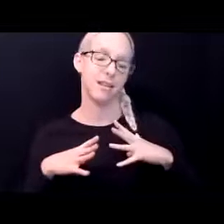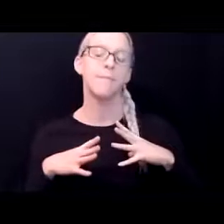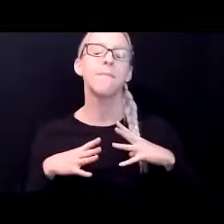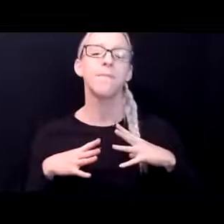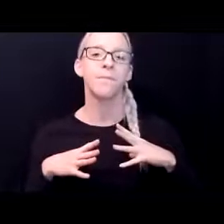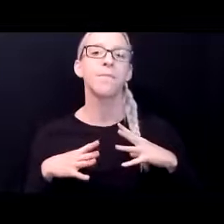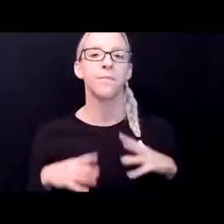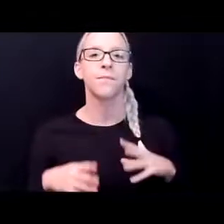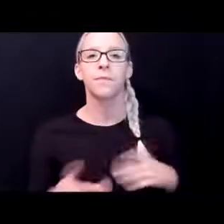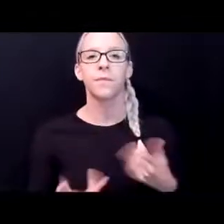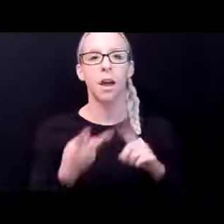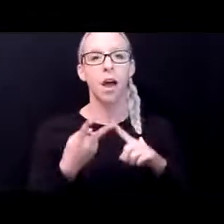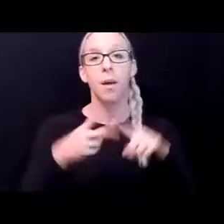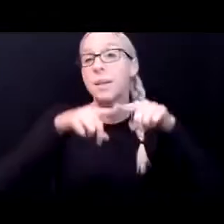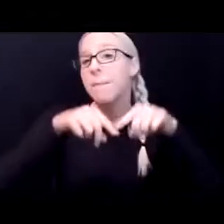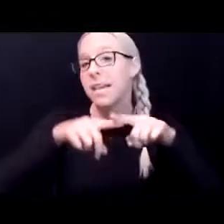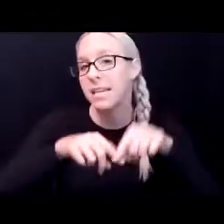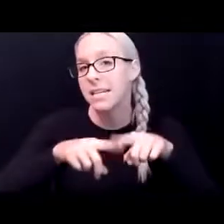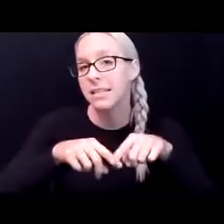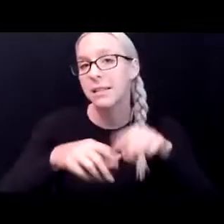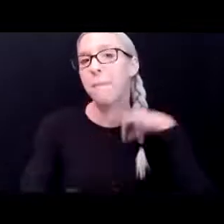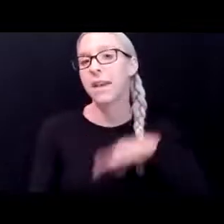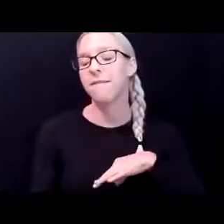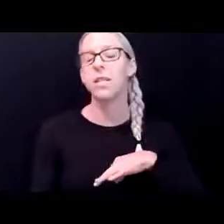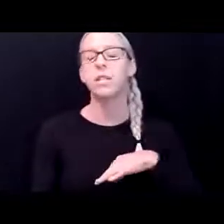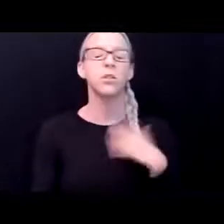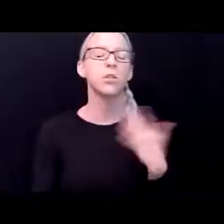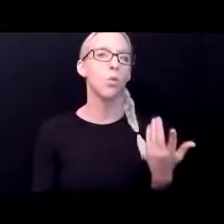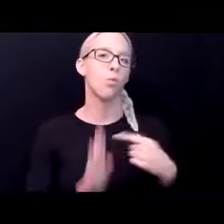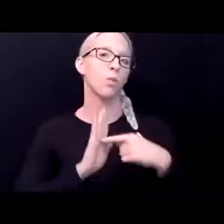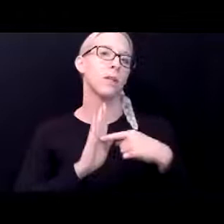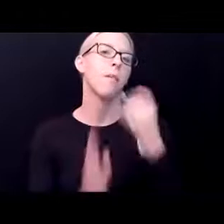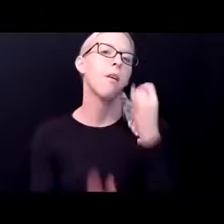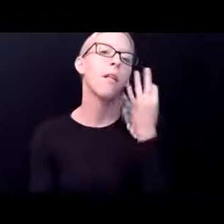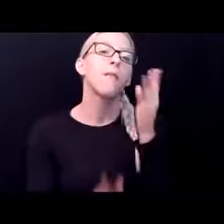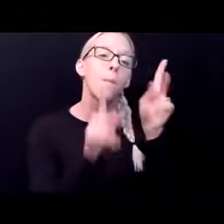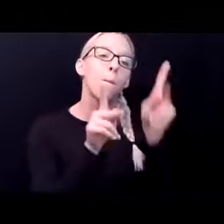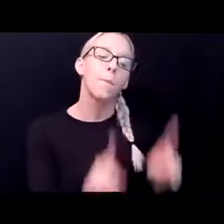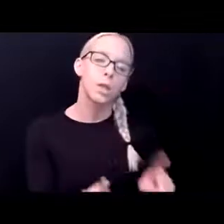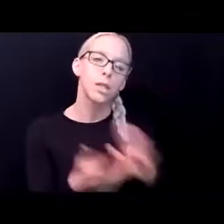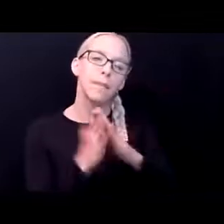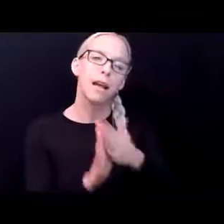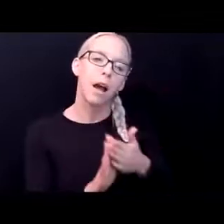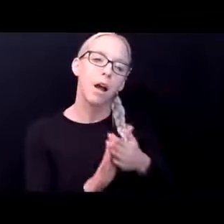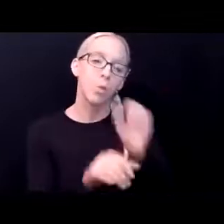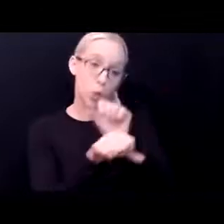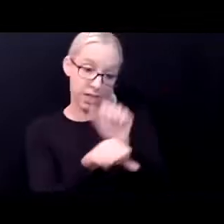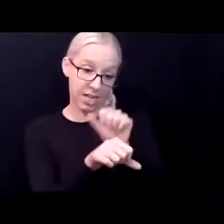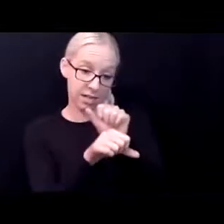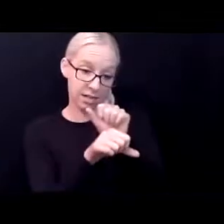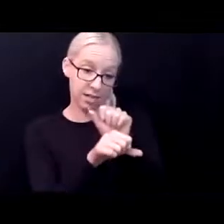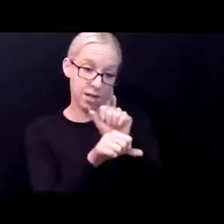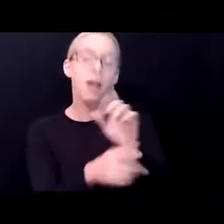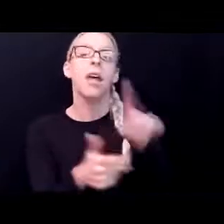and dependence benefits, so that if a person who's working becomes disabled and has minor